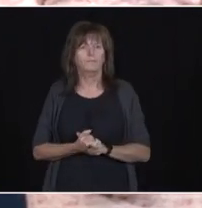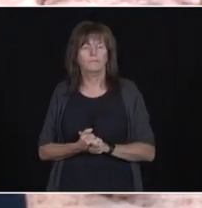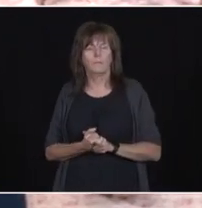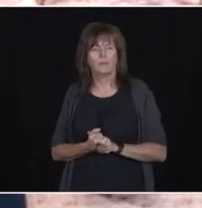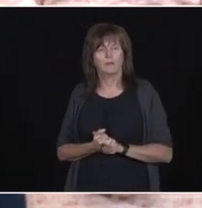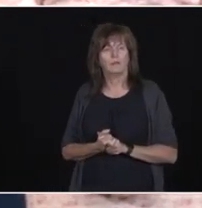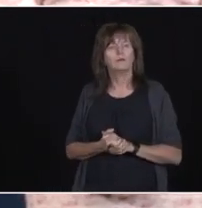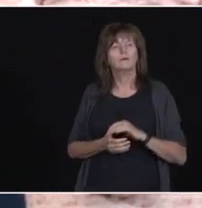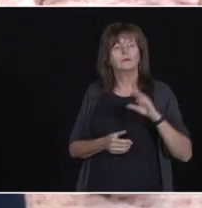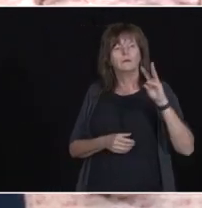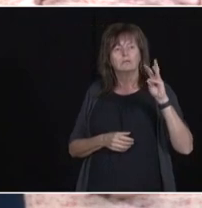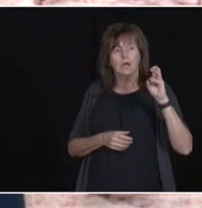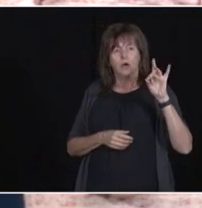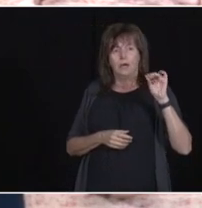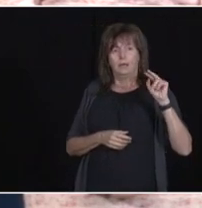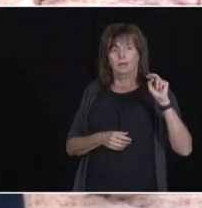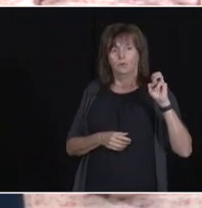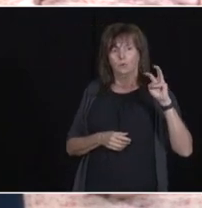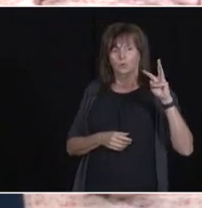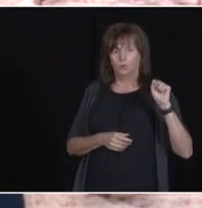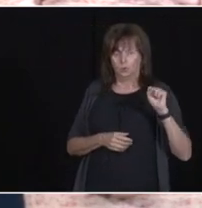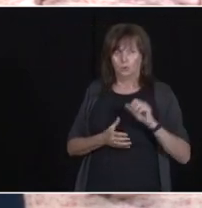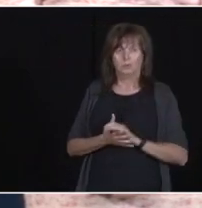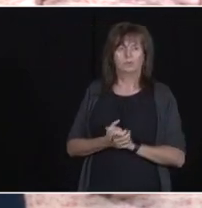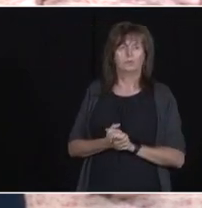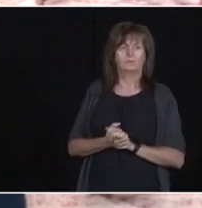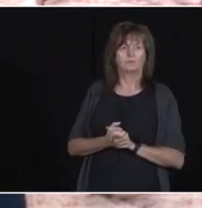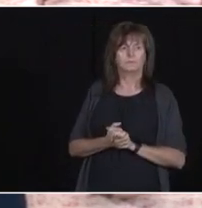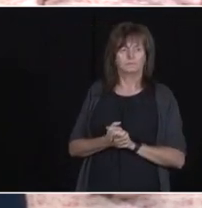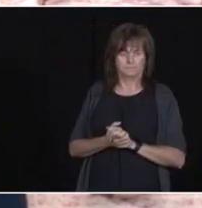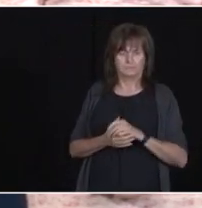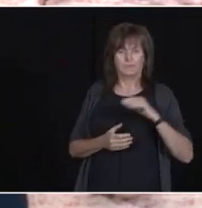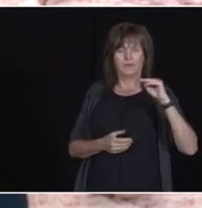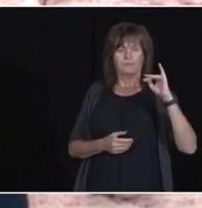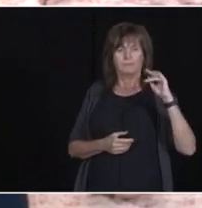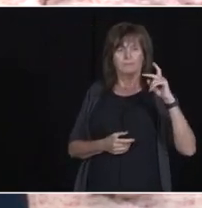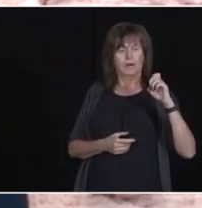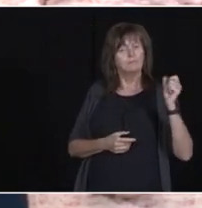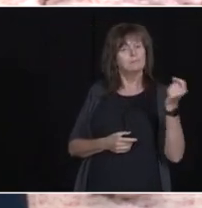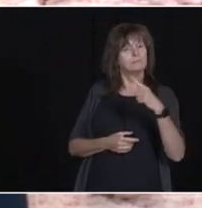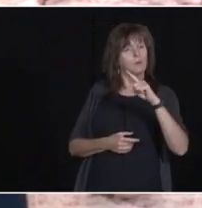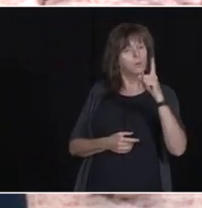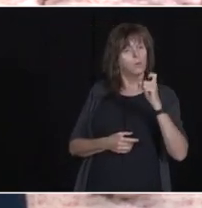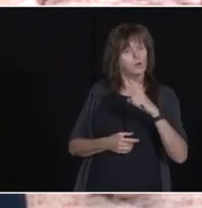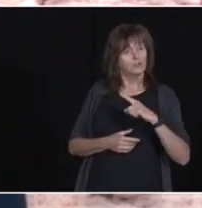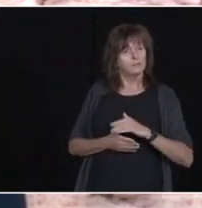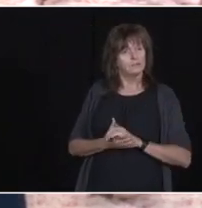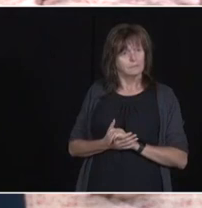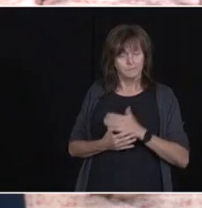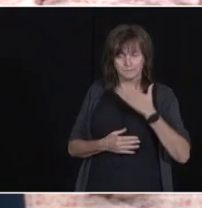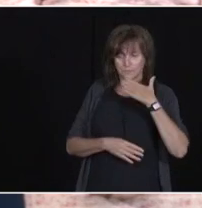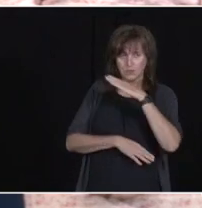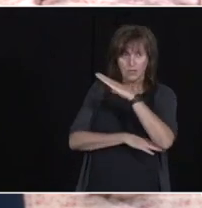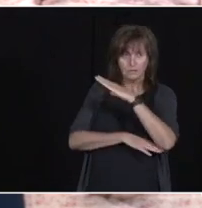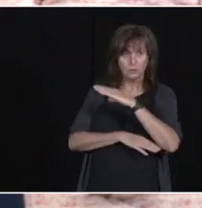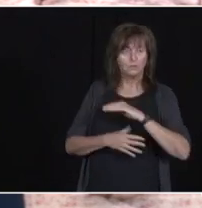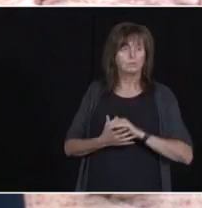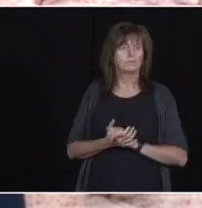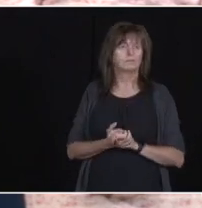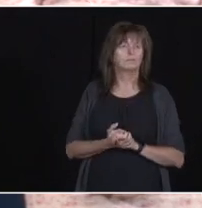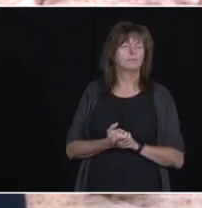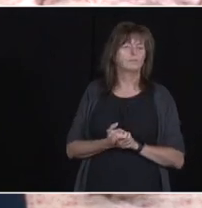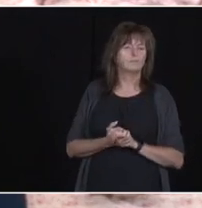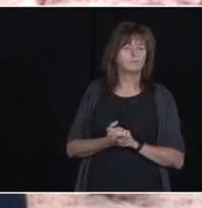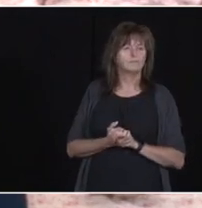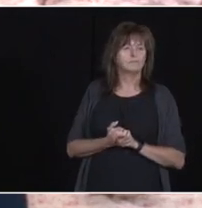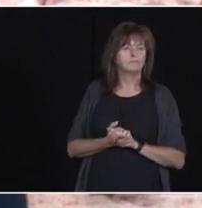go ahead. Hi, Mark. Thank you. Good afternoon, Premier, Dr. Fullerton. Premier Ford, question, or actually, well,